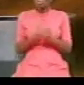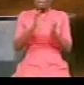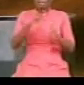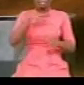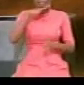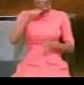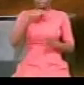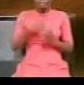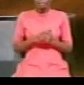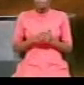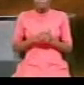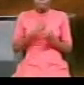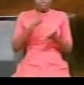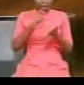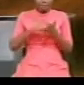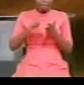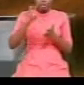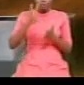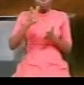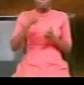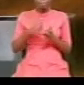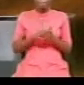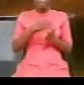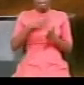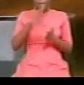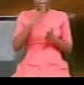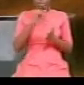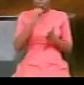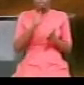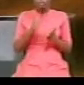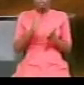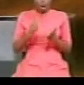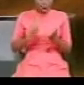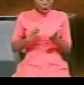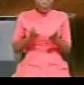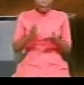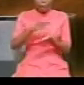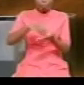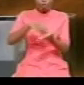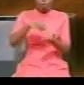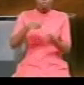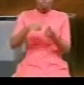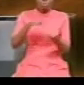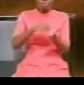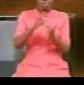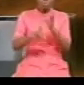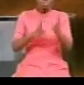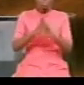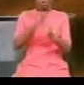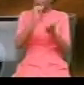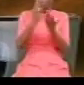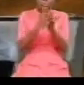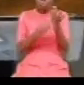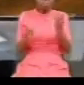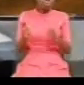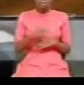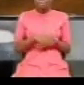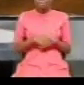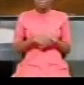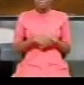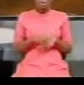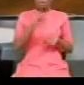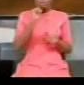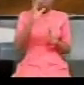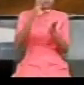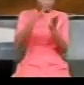defilement. In verse 2, and be not conformed to this world. What's the meaning of that? Don't copy them. Don't